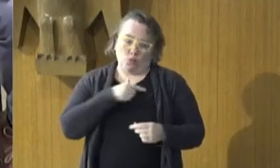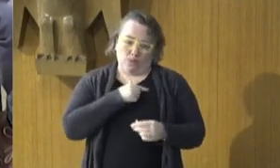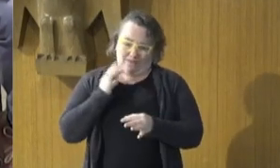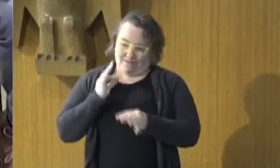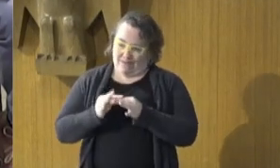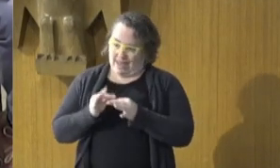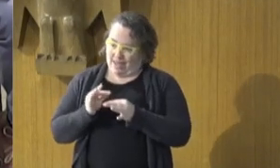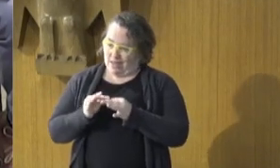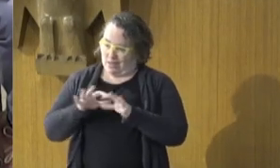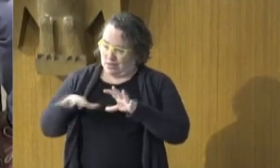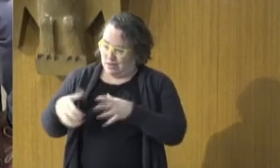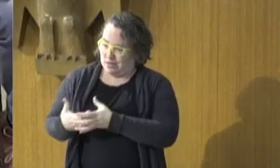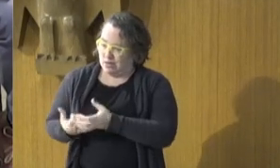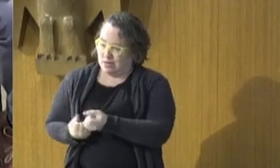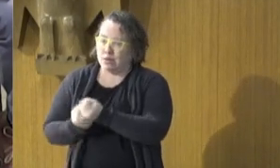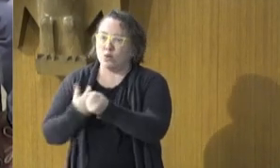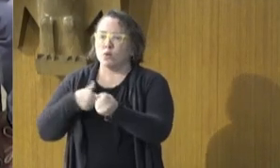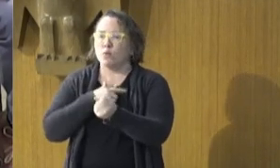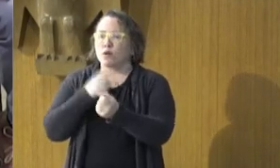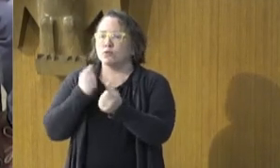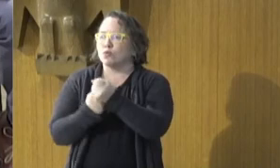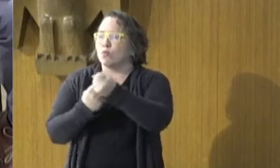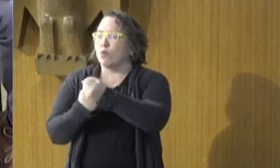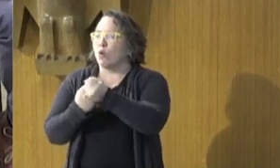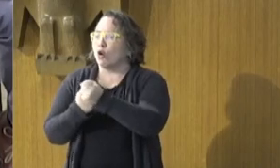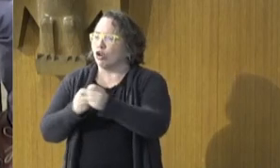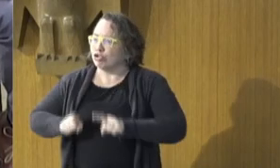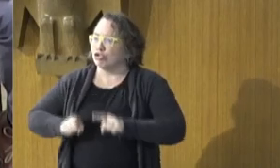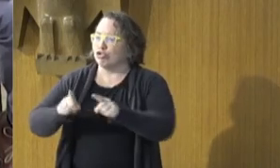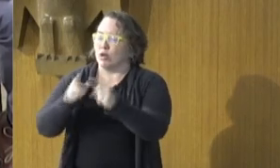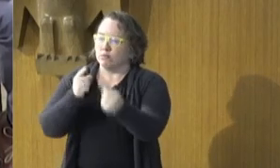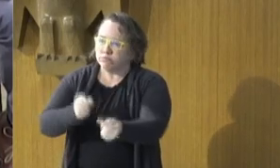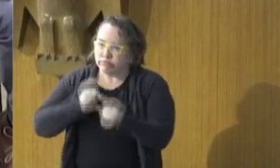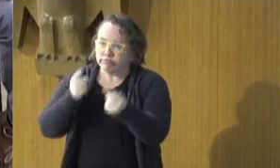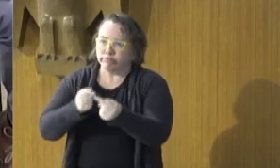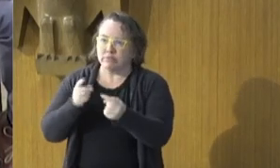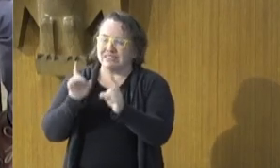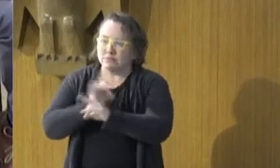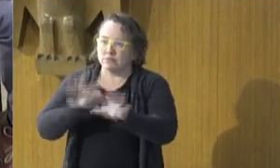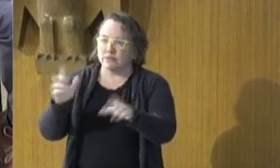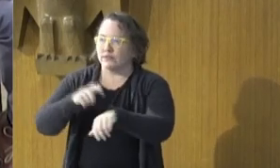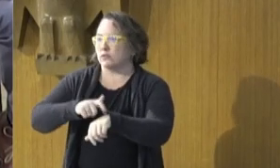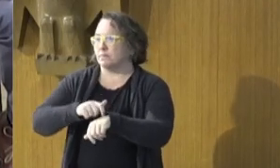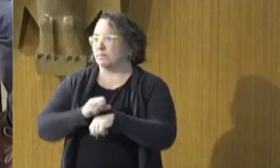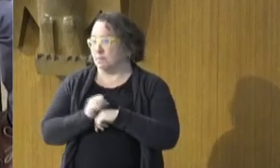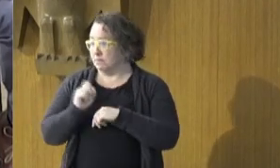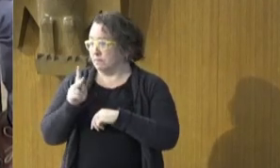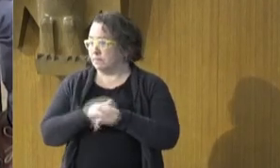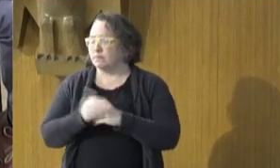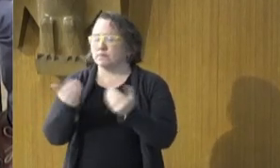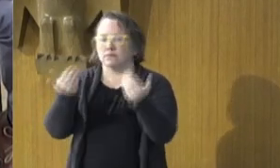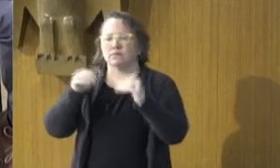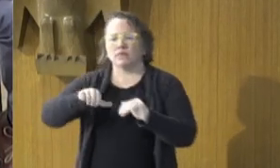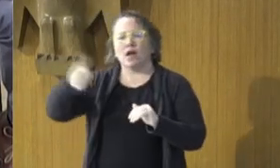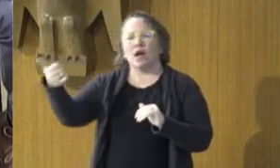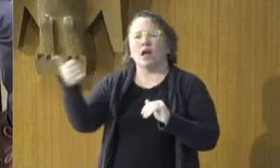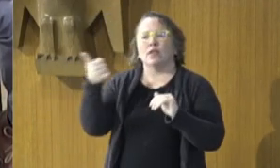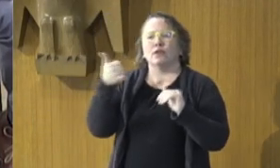support people going through difficult decisions and difficult times. All right, let's try for a couple more.